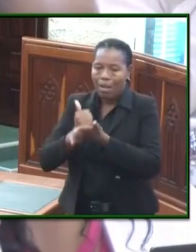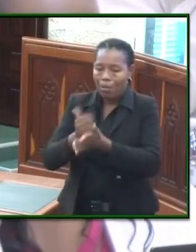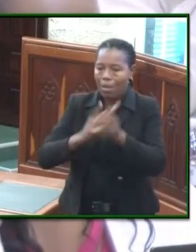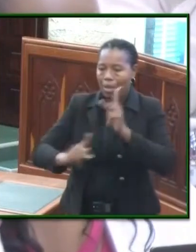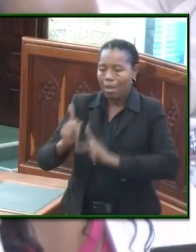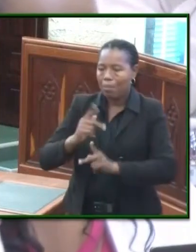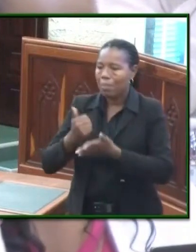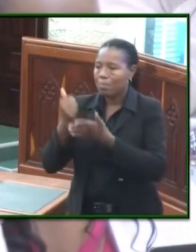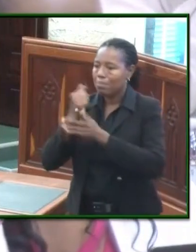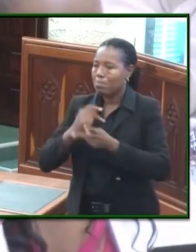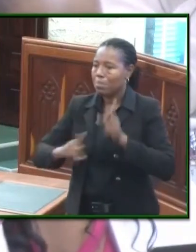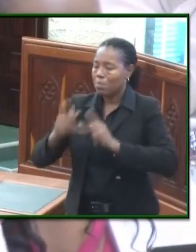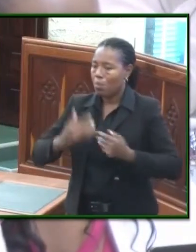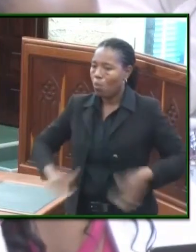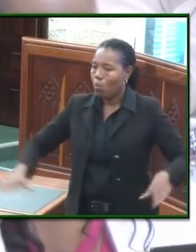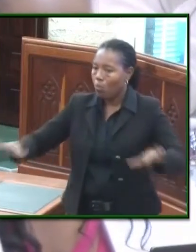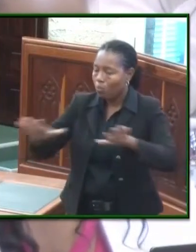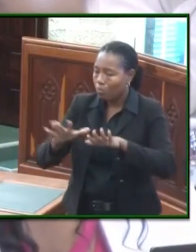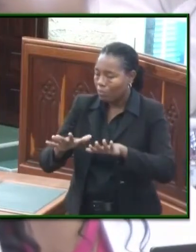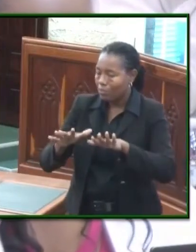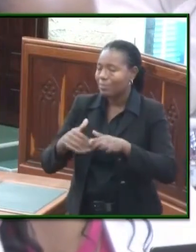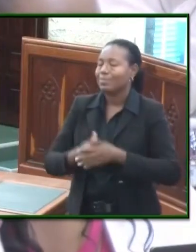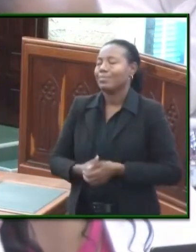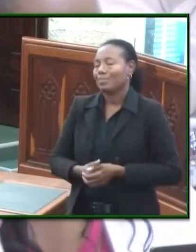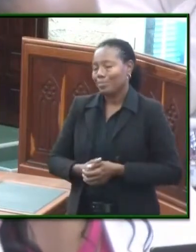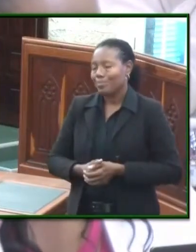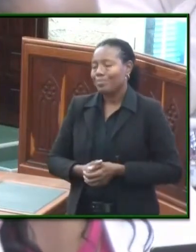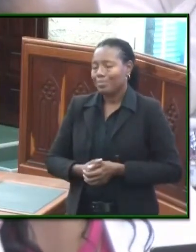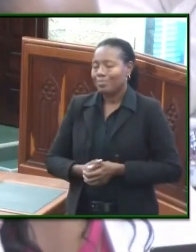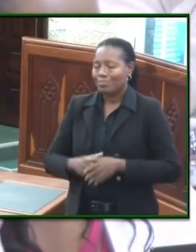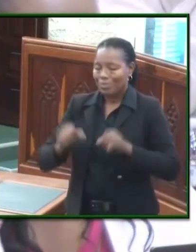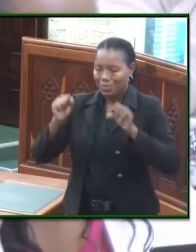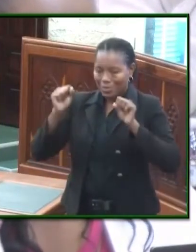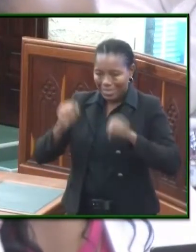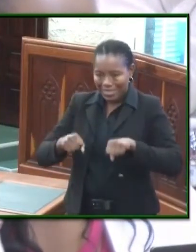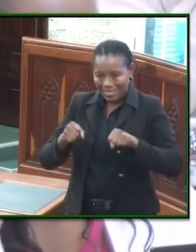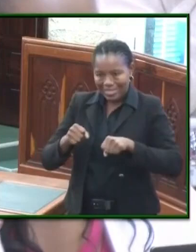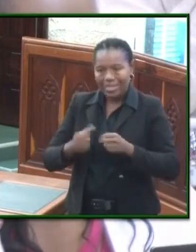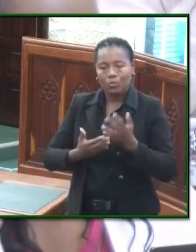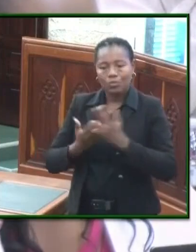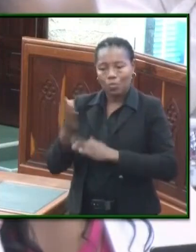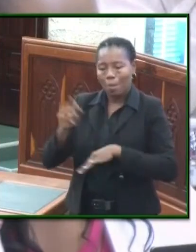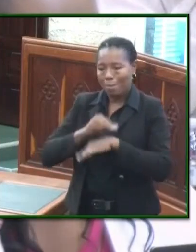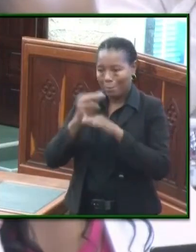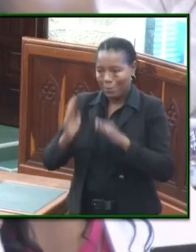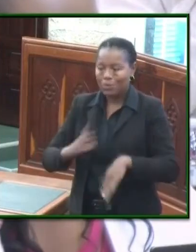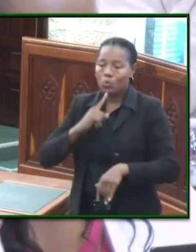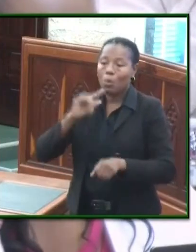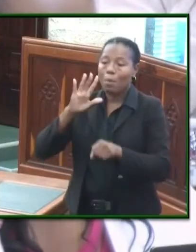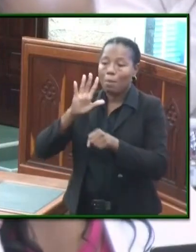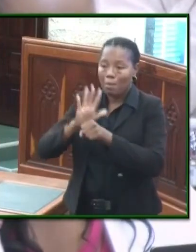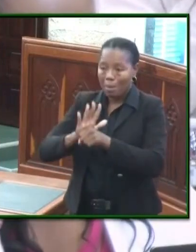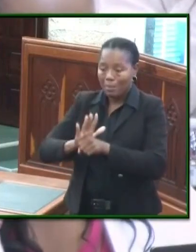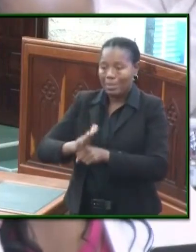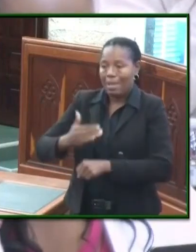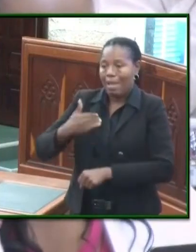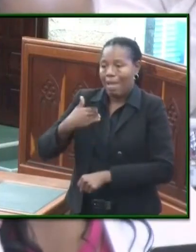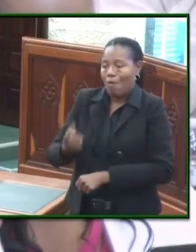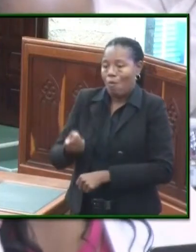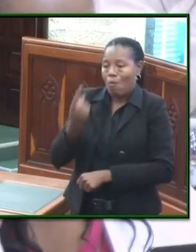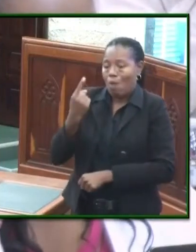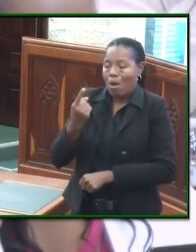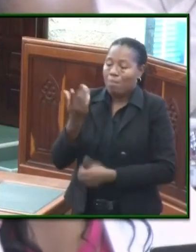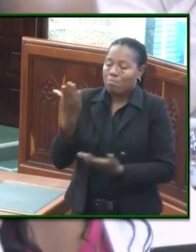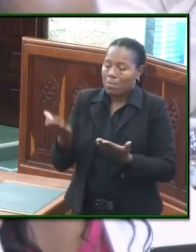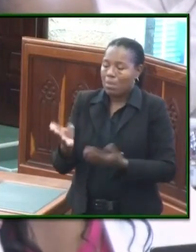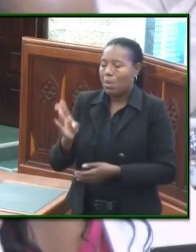whole. And we can definitely, through our minister, promise to have one put either at the